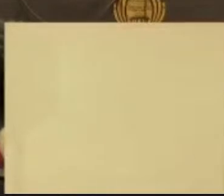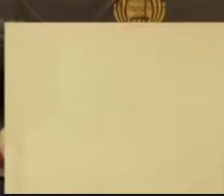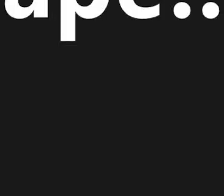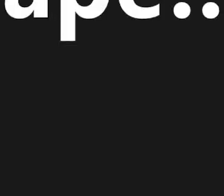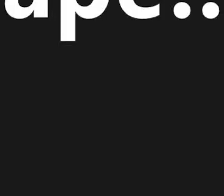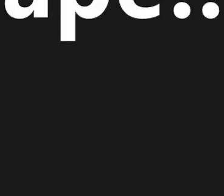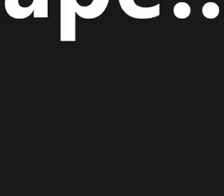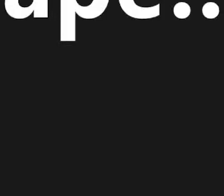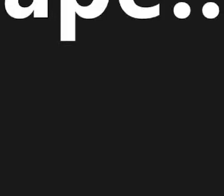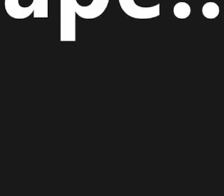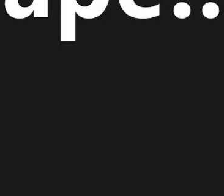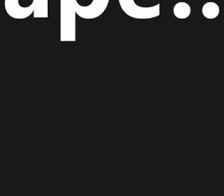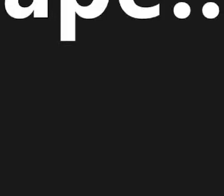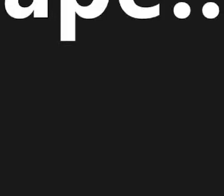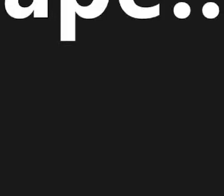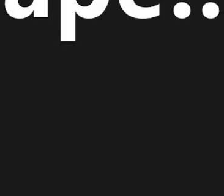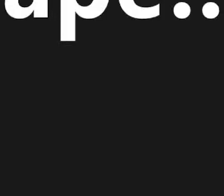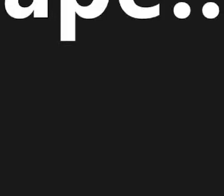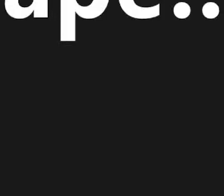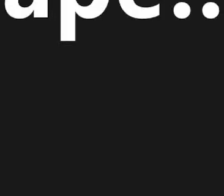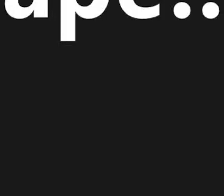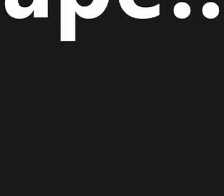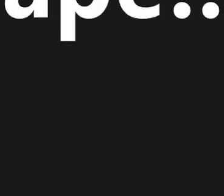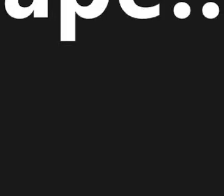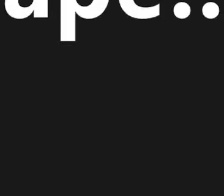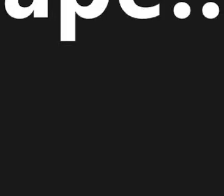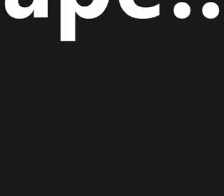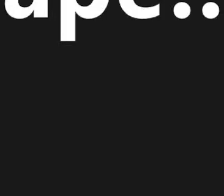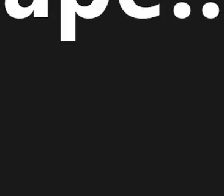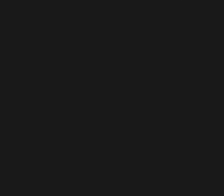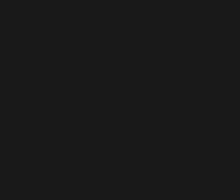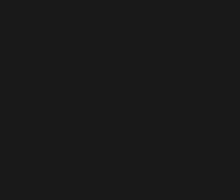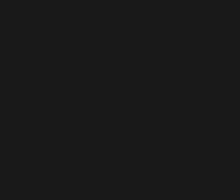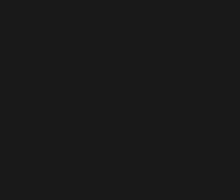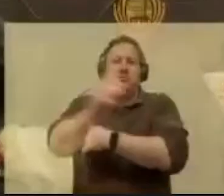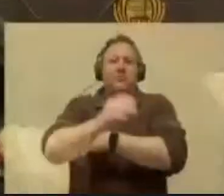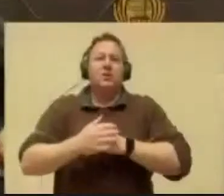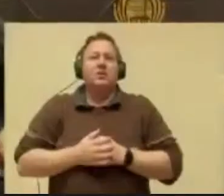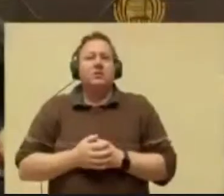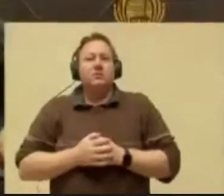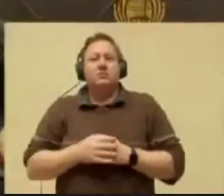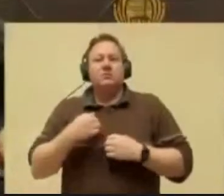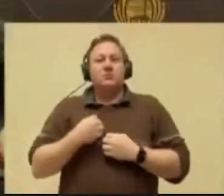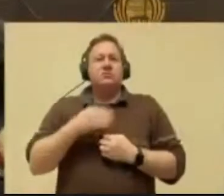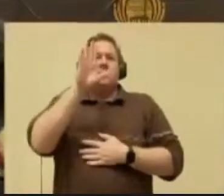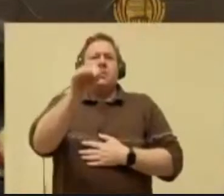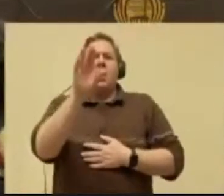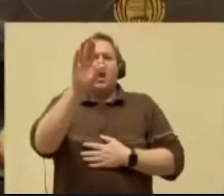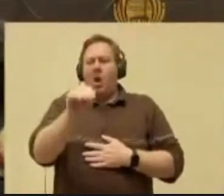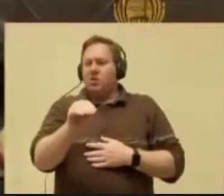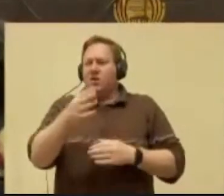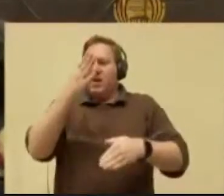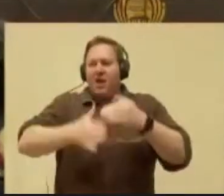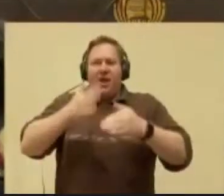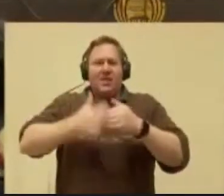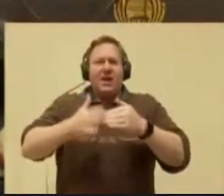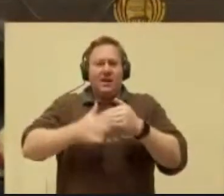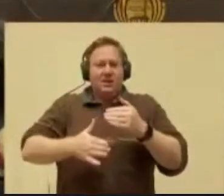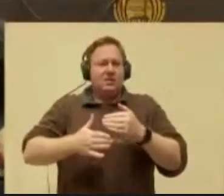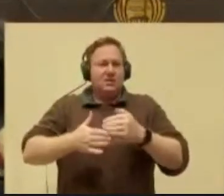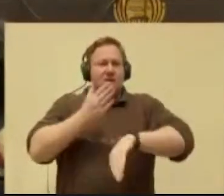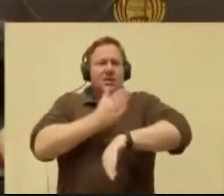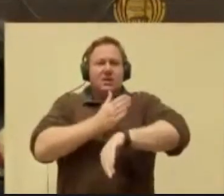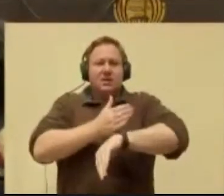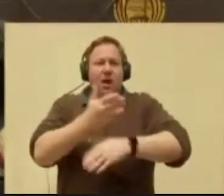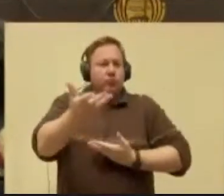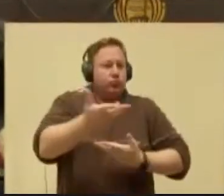ask uh at the end there will be time for interaction so you can get a few things but not too long